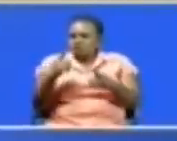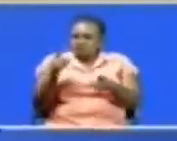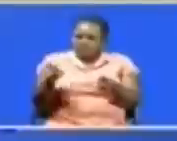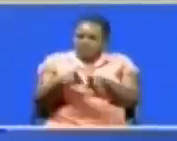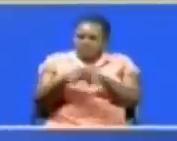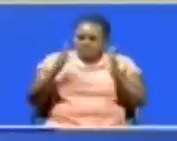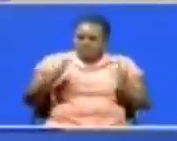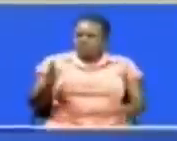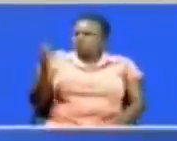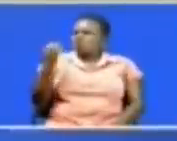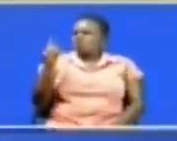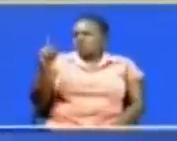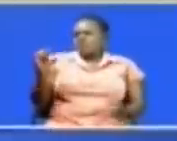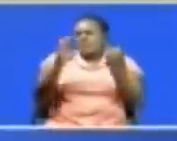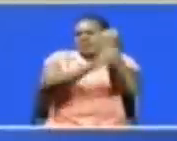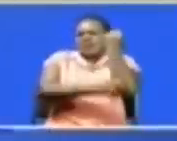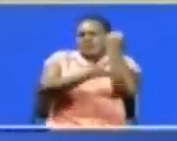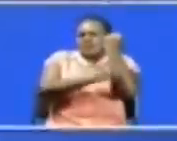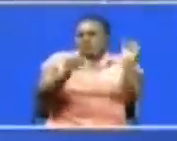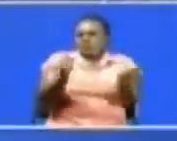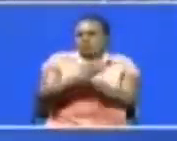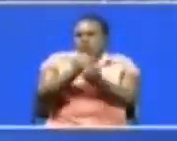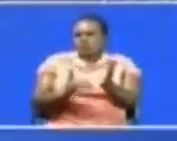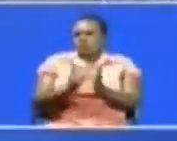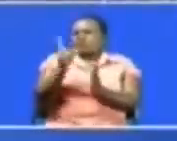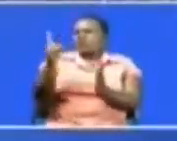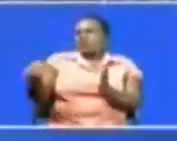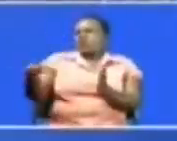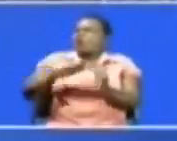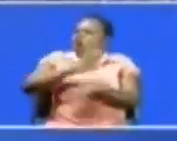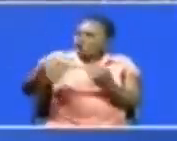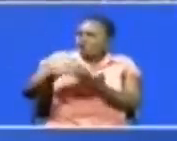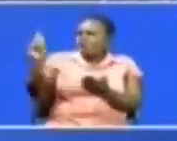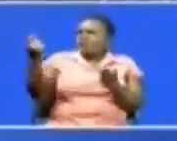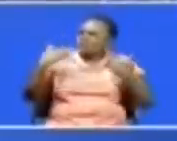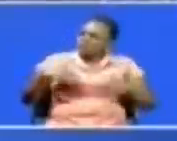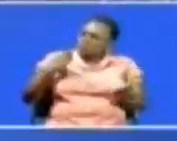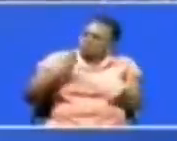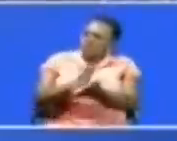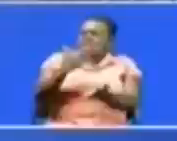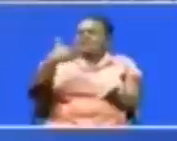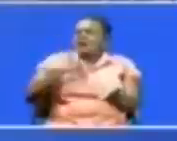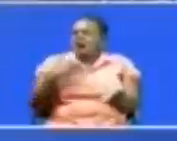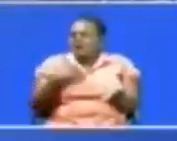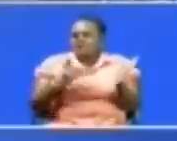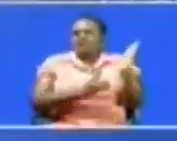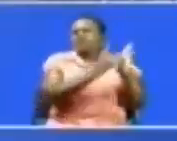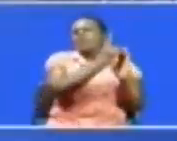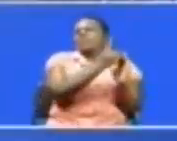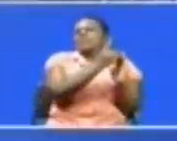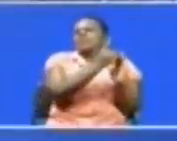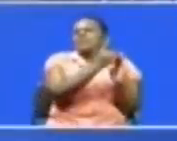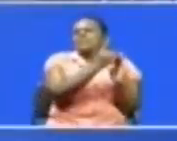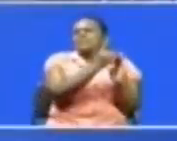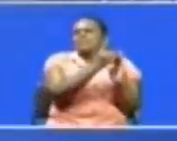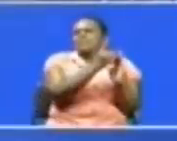ODM. He's saying that as a country we cannot develop one region only. We are all Kenyans and we are all entitled to development, because